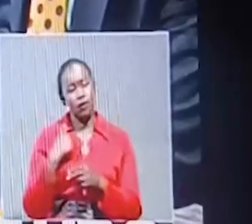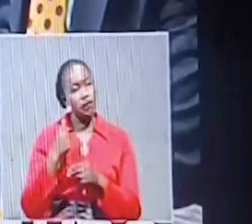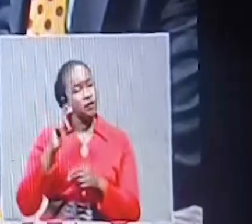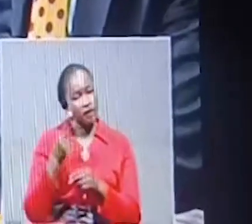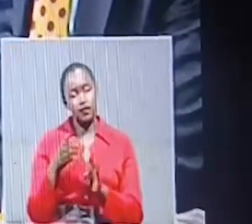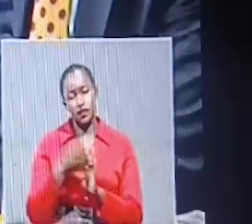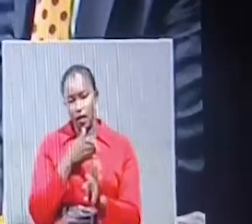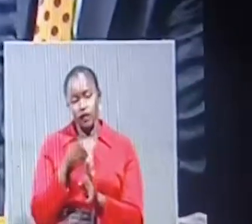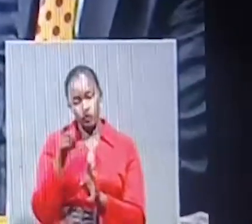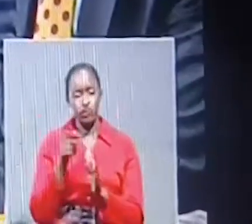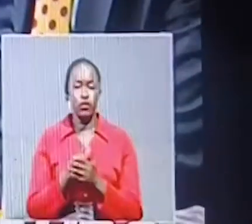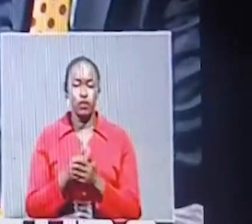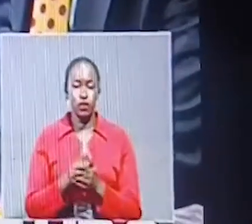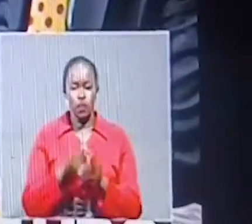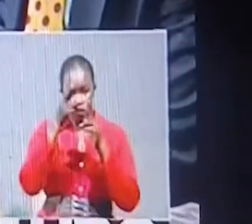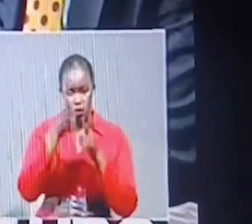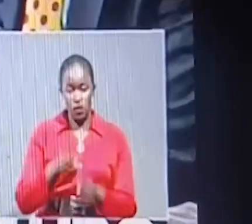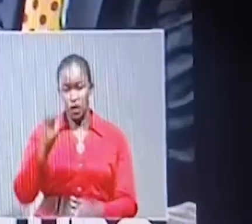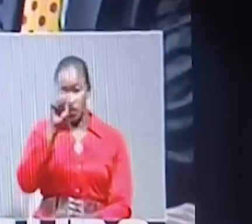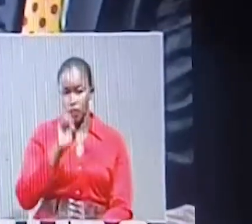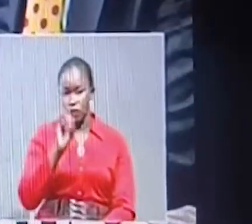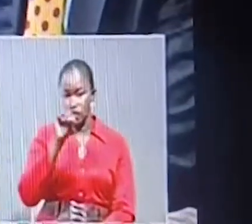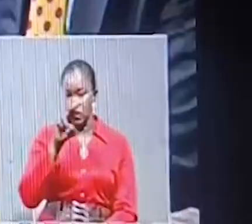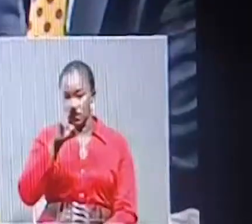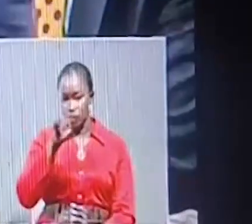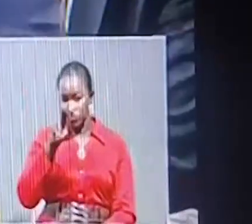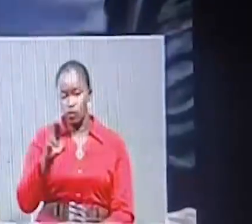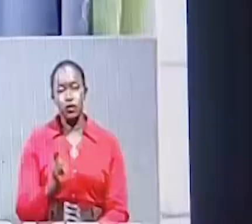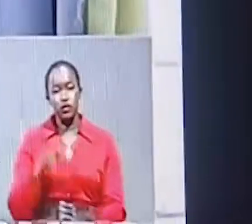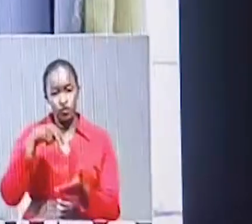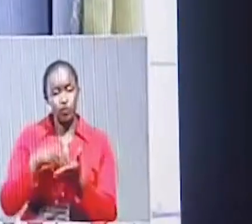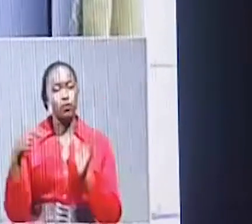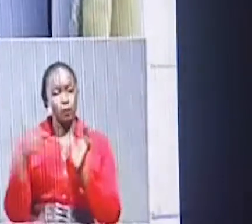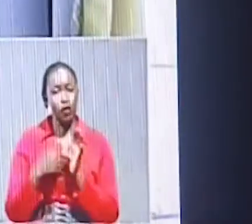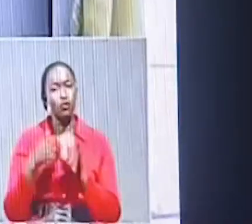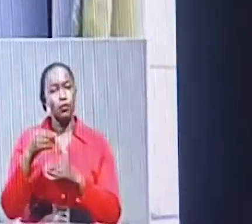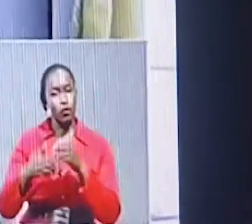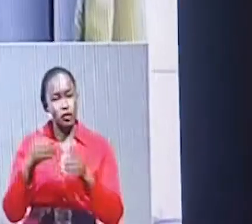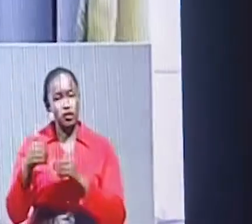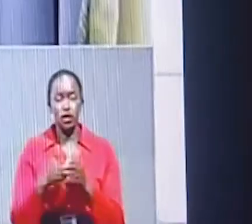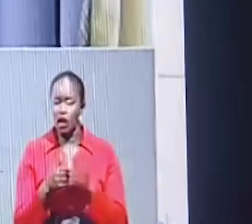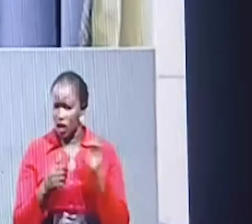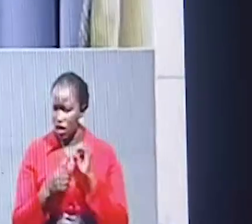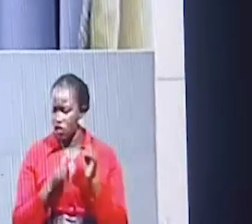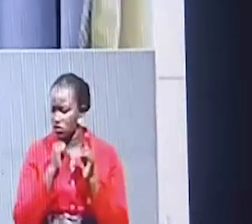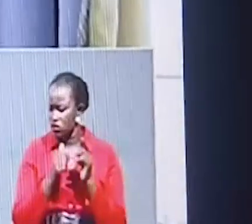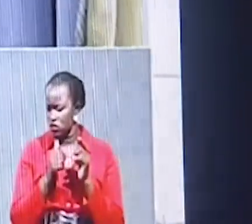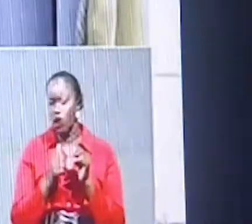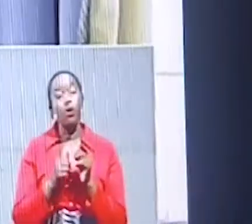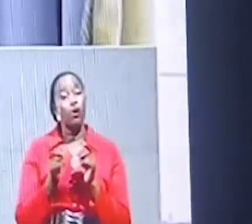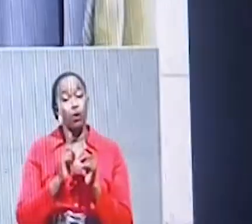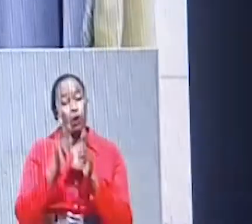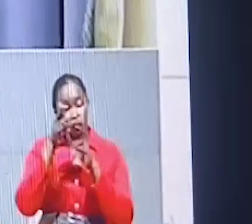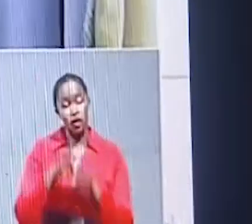The Honorable Semuju stood up on a point of procedure which was not Honorable Semuju, the Honorable Okupa,